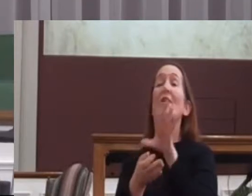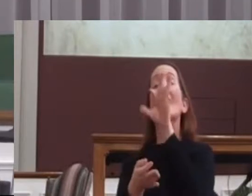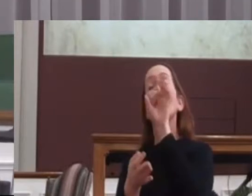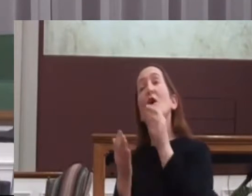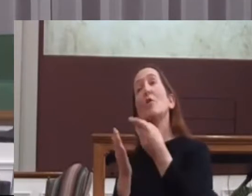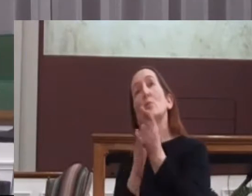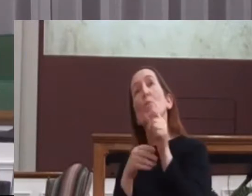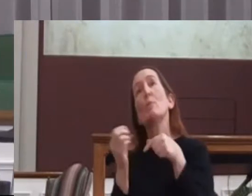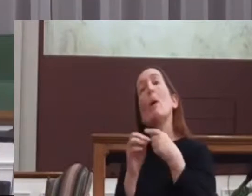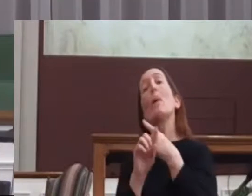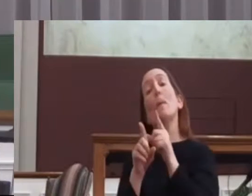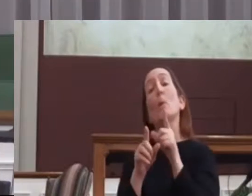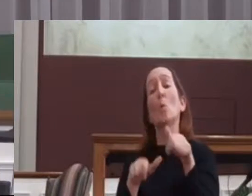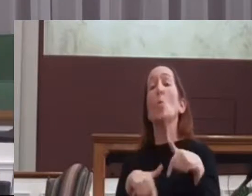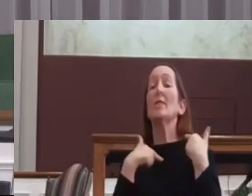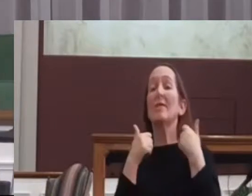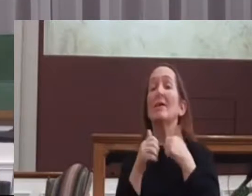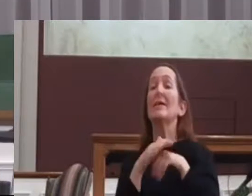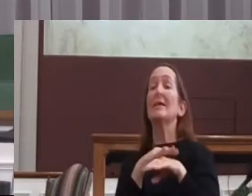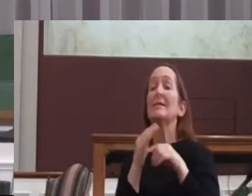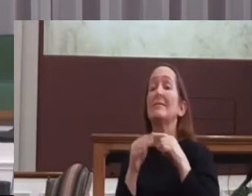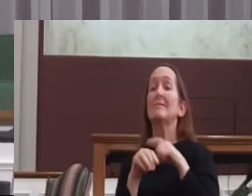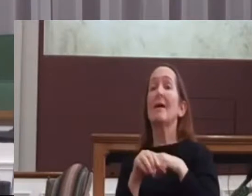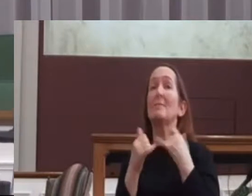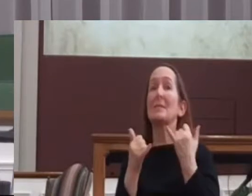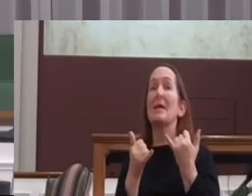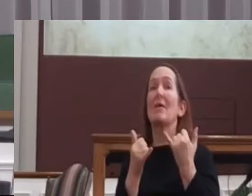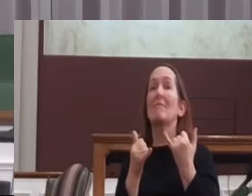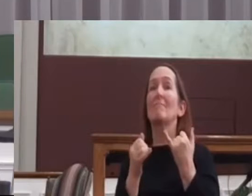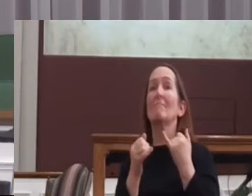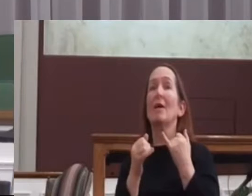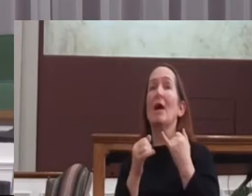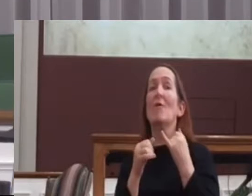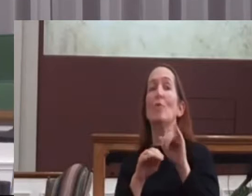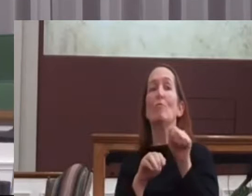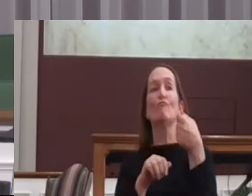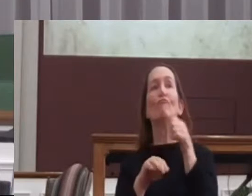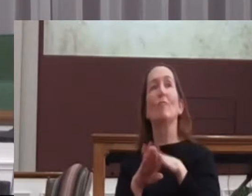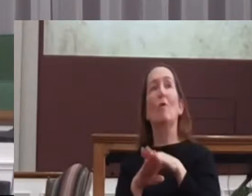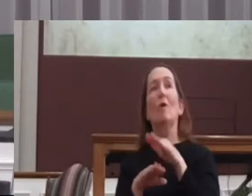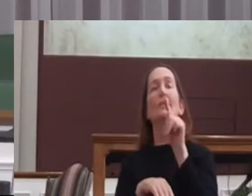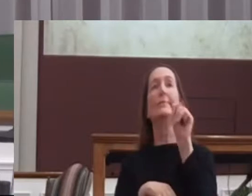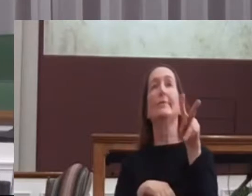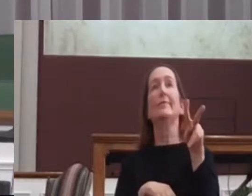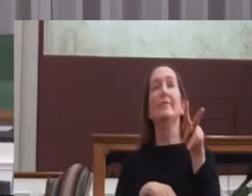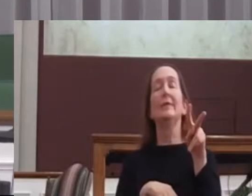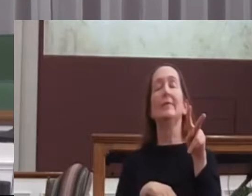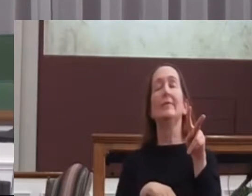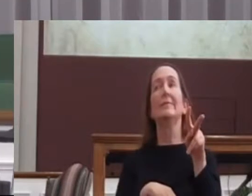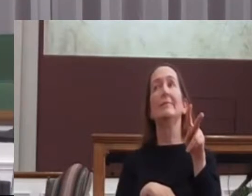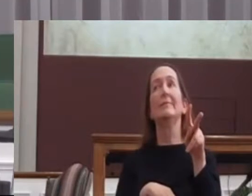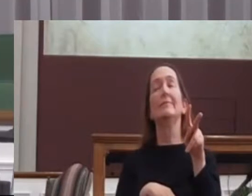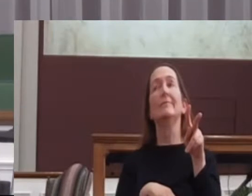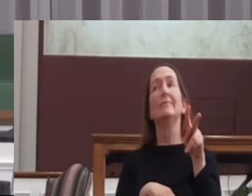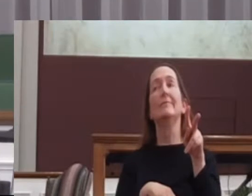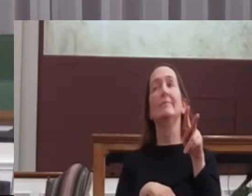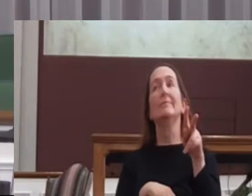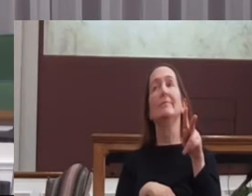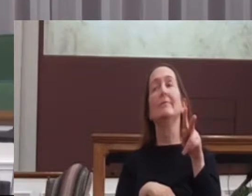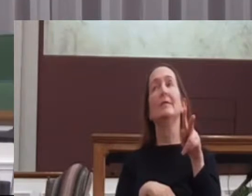truth of, and I don't know, there's so much garbage out there that I don't know that we can. But we're living in those times right now if you turn your TV on, aren't we?